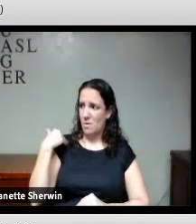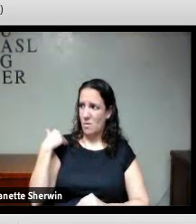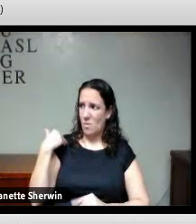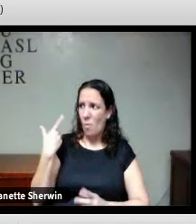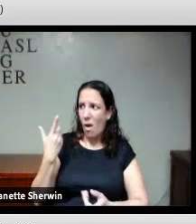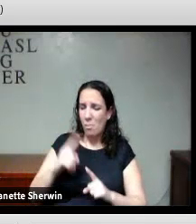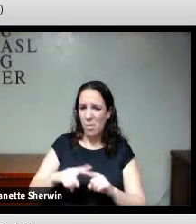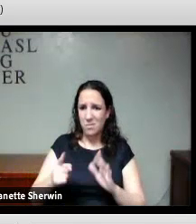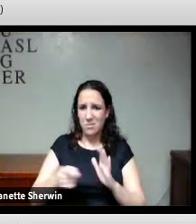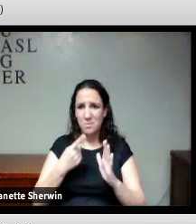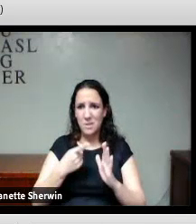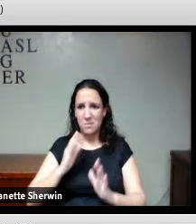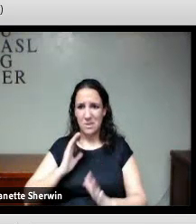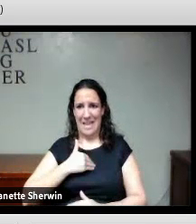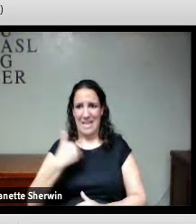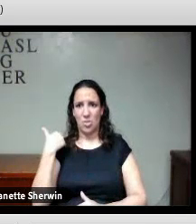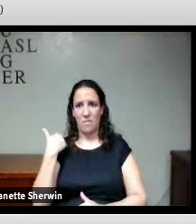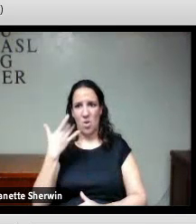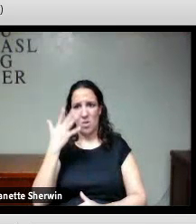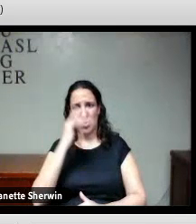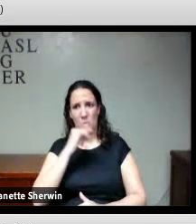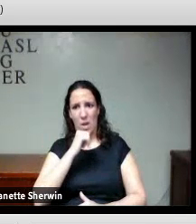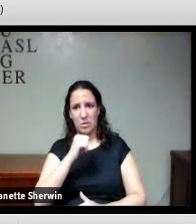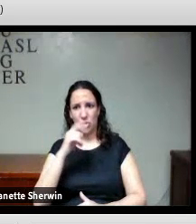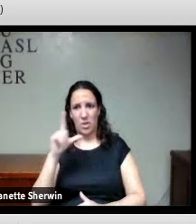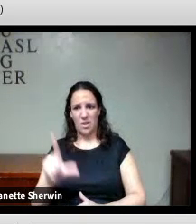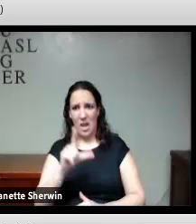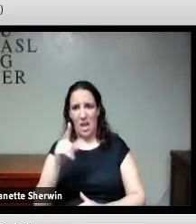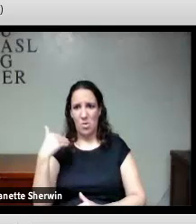fault. So why shouldn't the library take responsibility? And as a